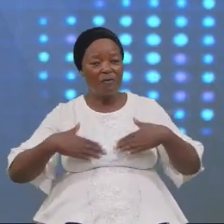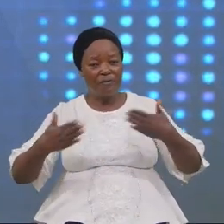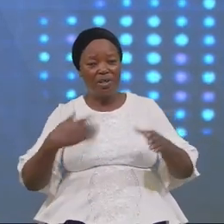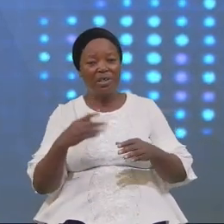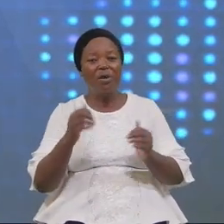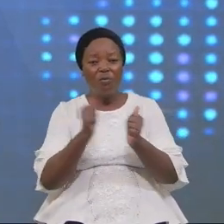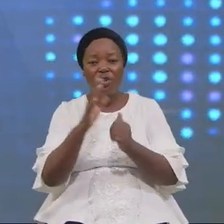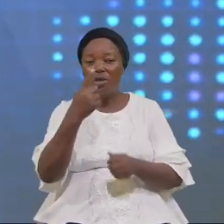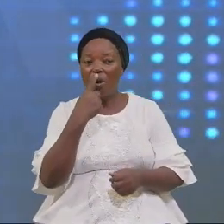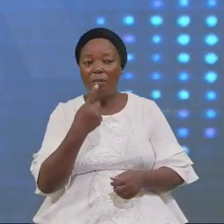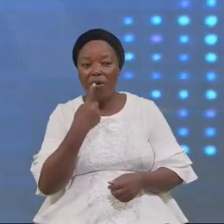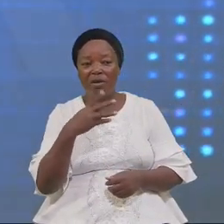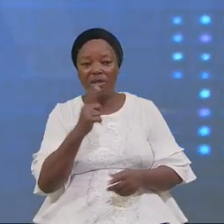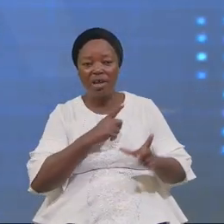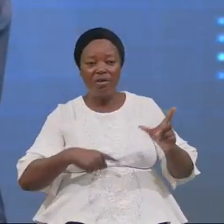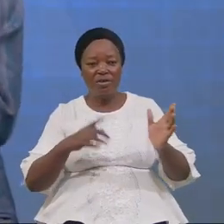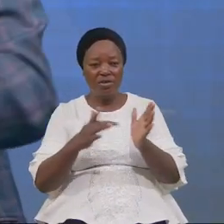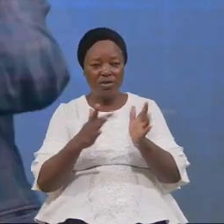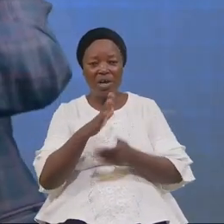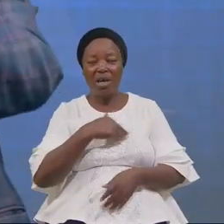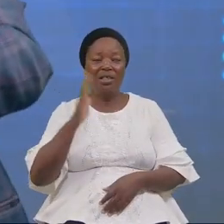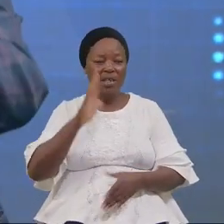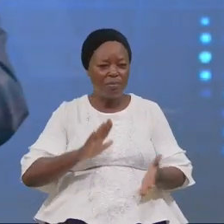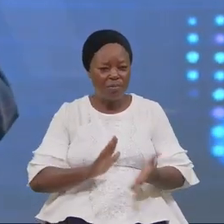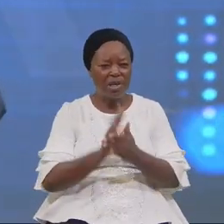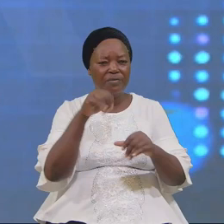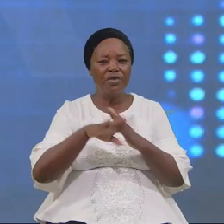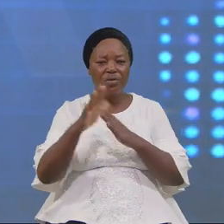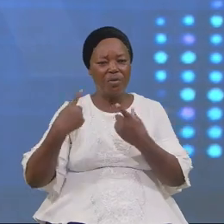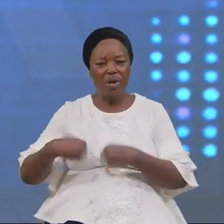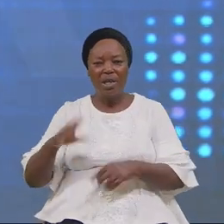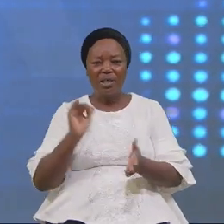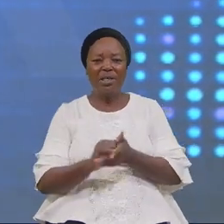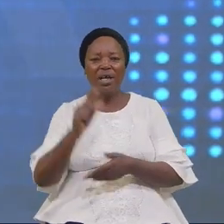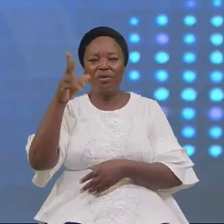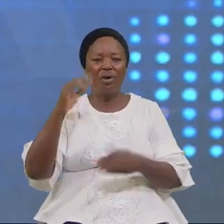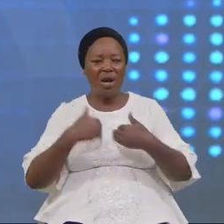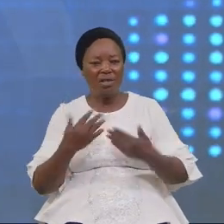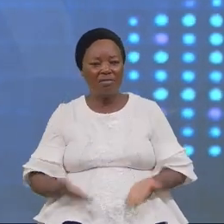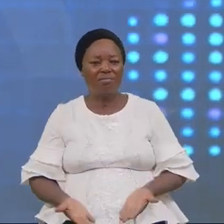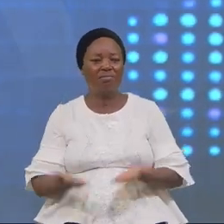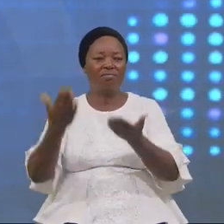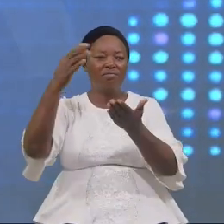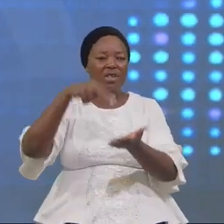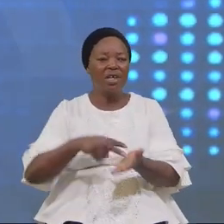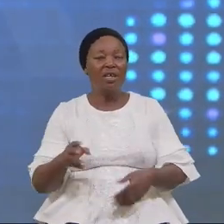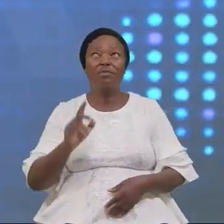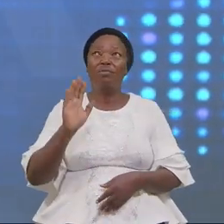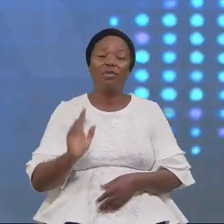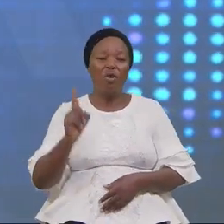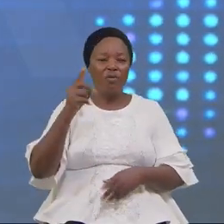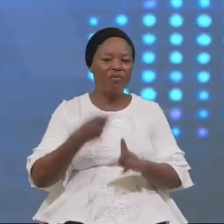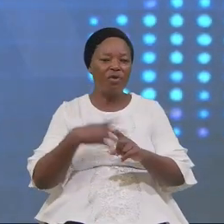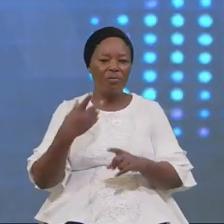Jesus, and shalt believe in thine heart that God has raised him from the dead,